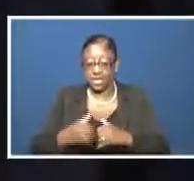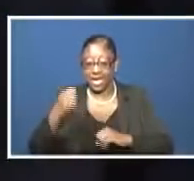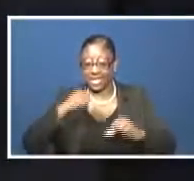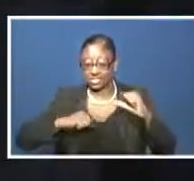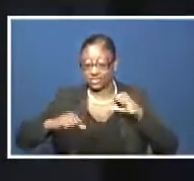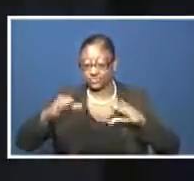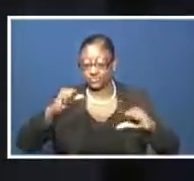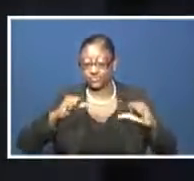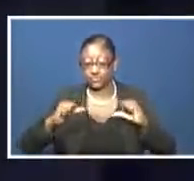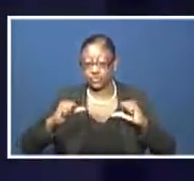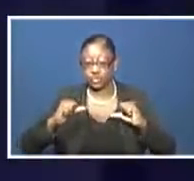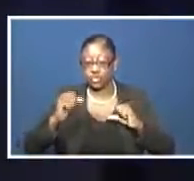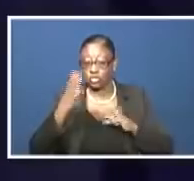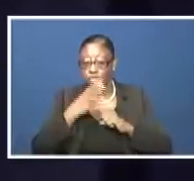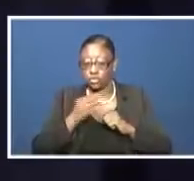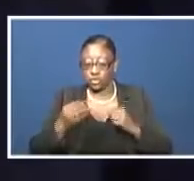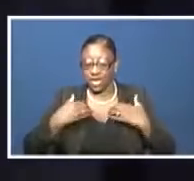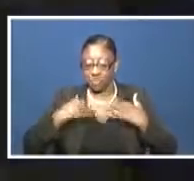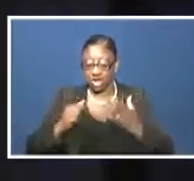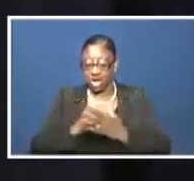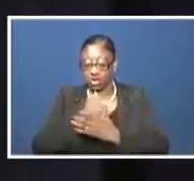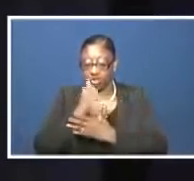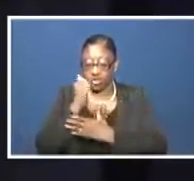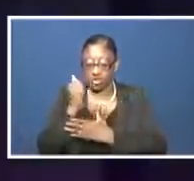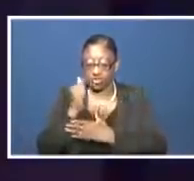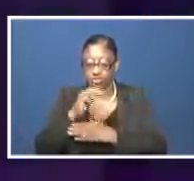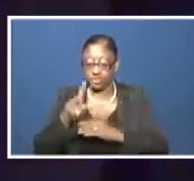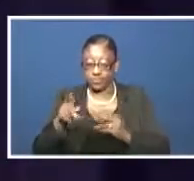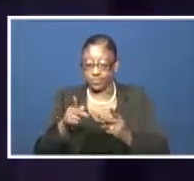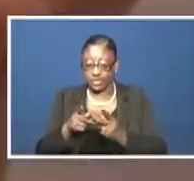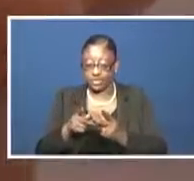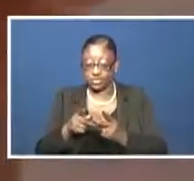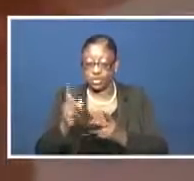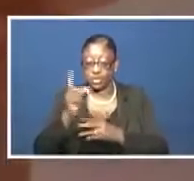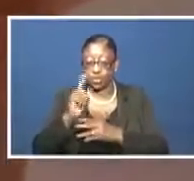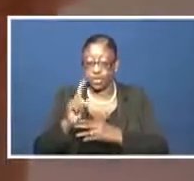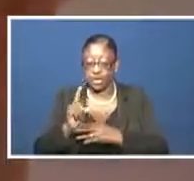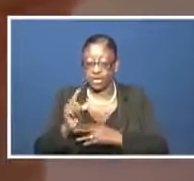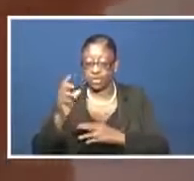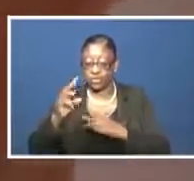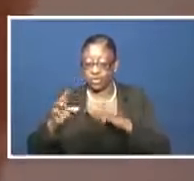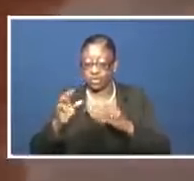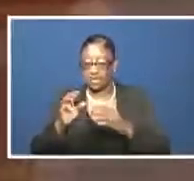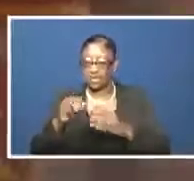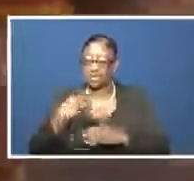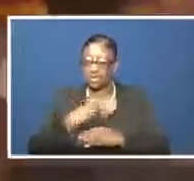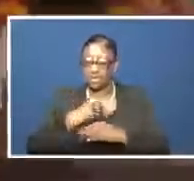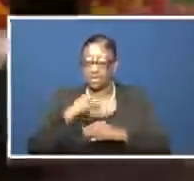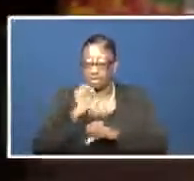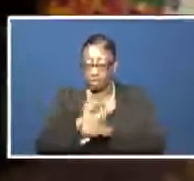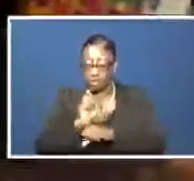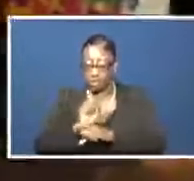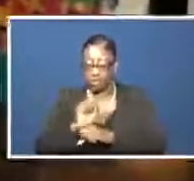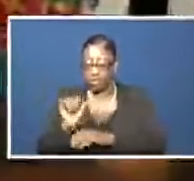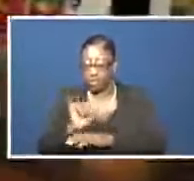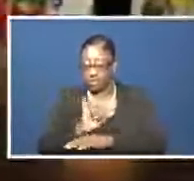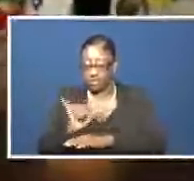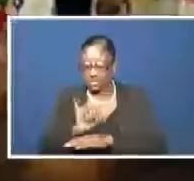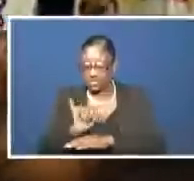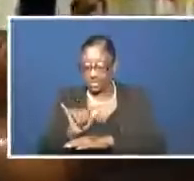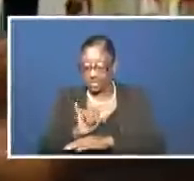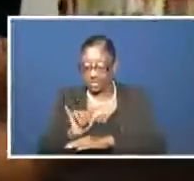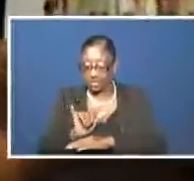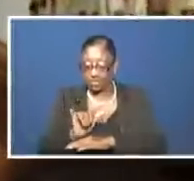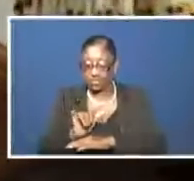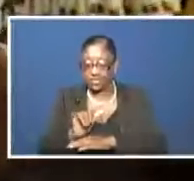actions to create an agri-food sector that will finally put our region on the road to self-sufficiency. That is a beautiful sight.